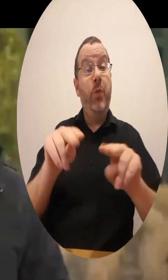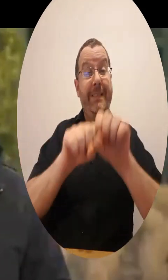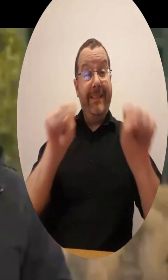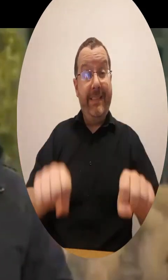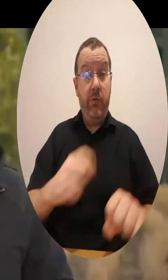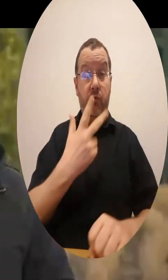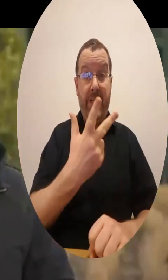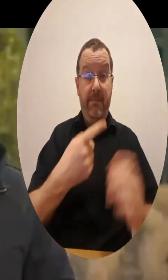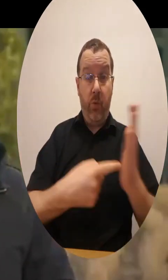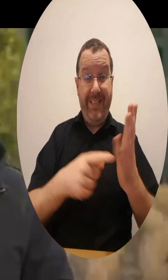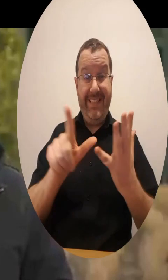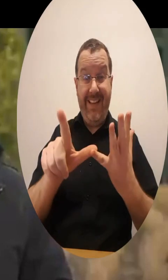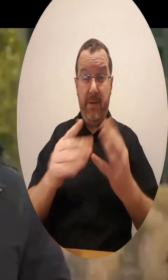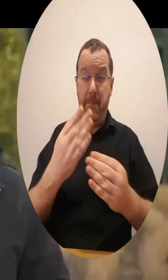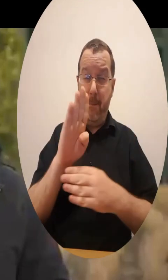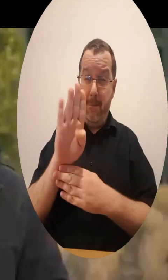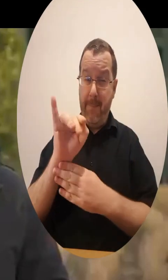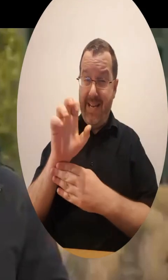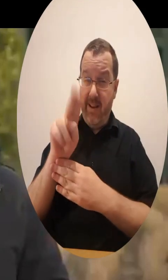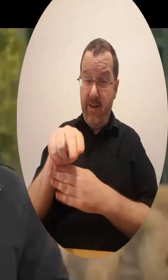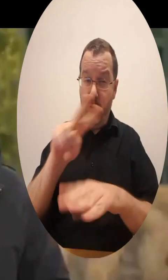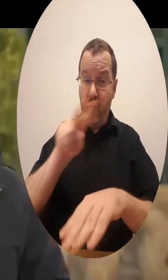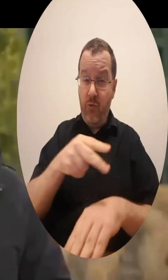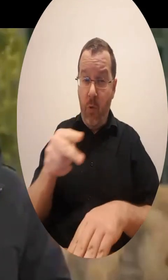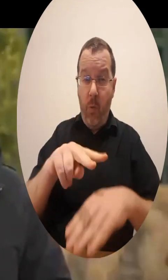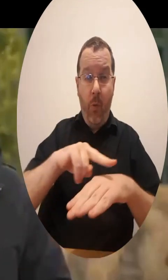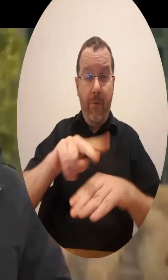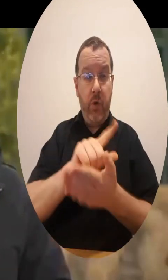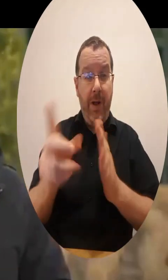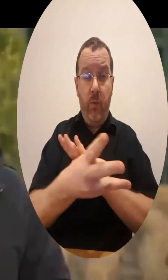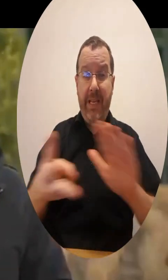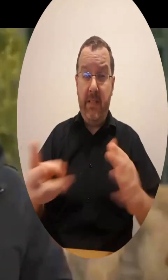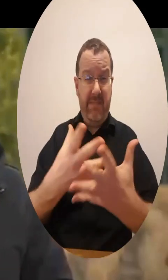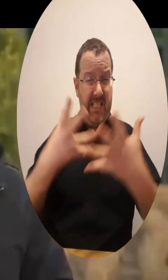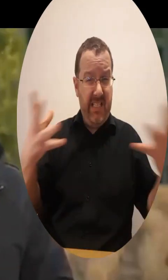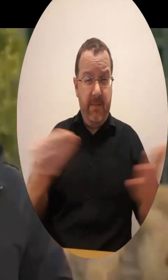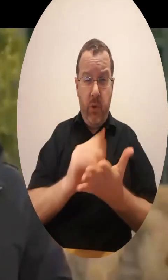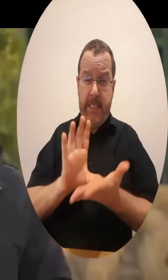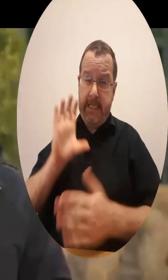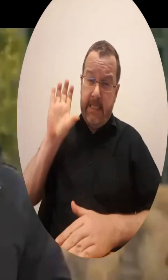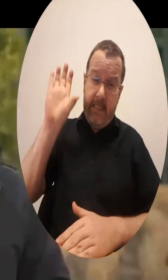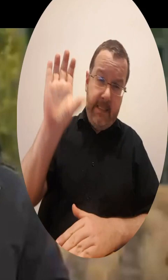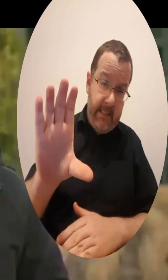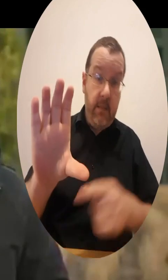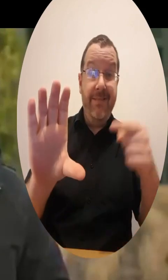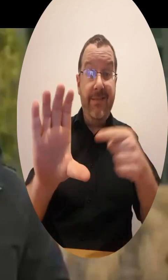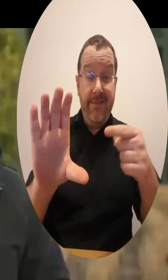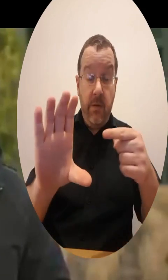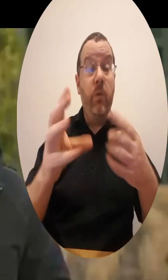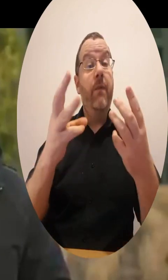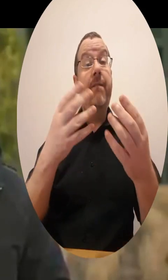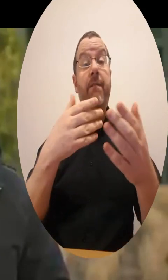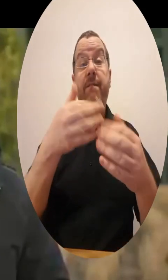cost €3.7 billion over a period of 12 weeks, a massive investment, is to keep